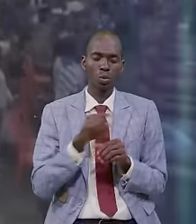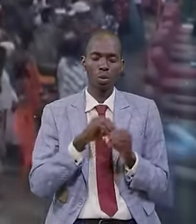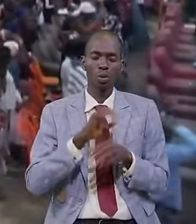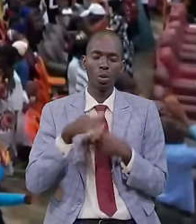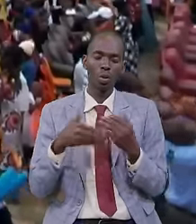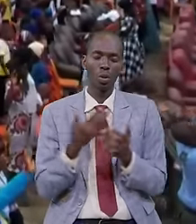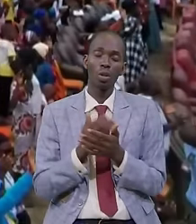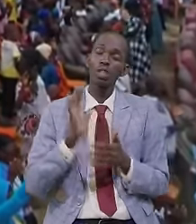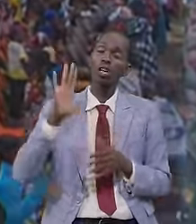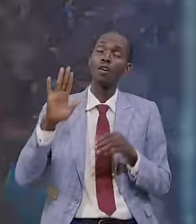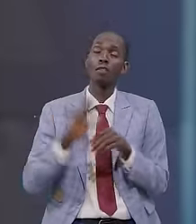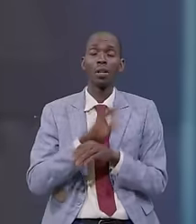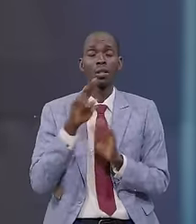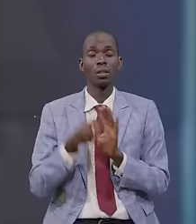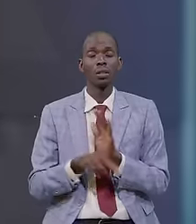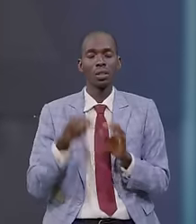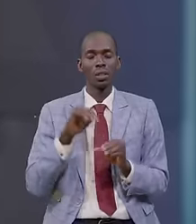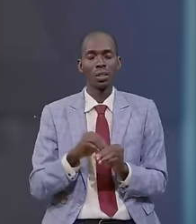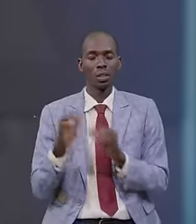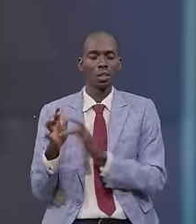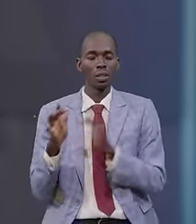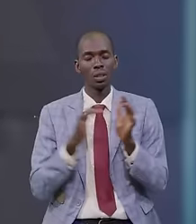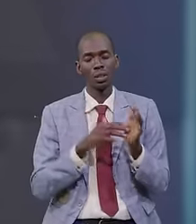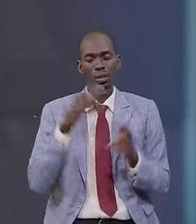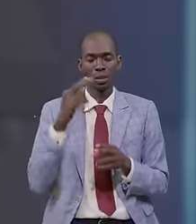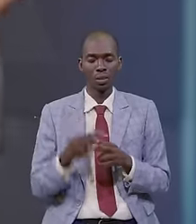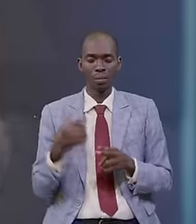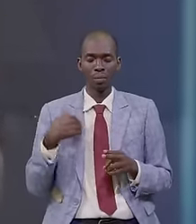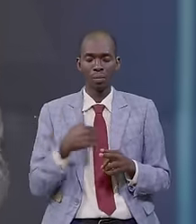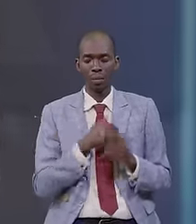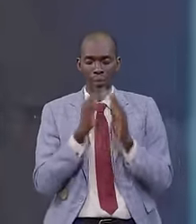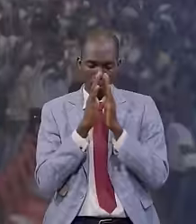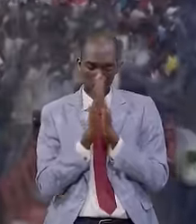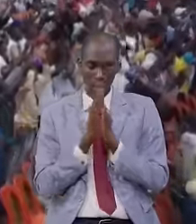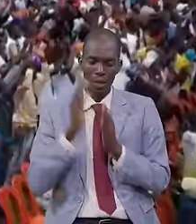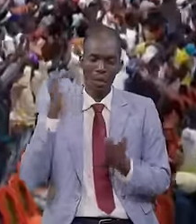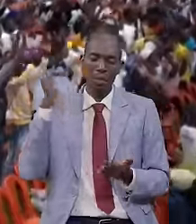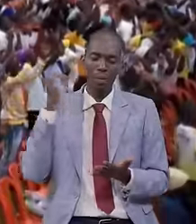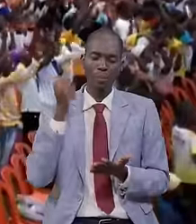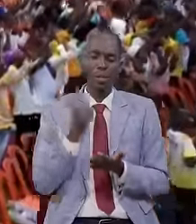fullness. In Jesus' name we pray. Amen.